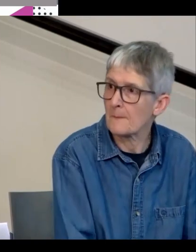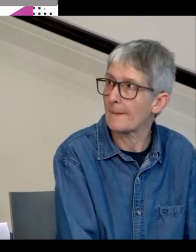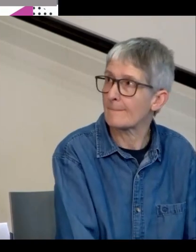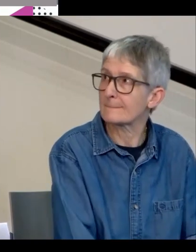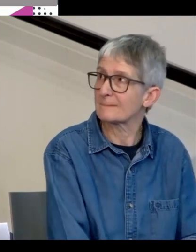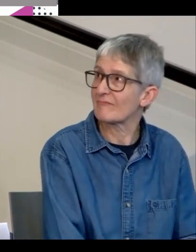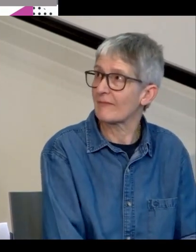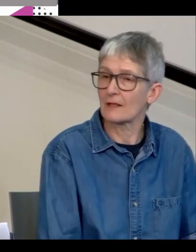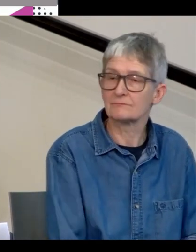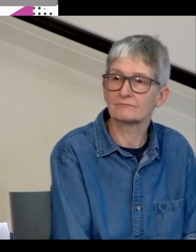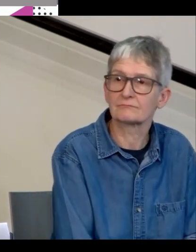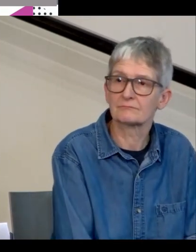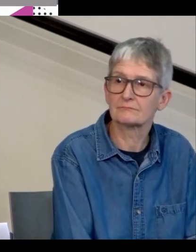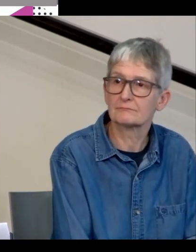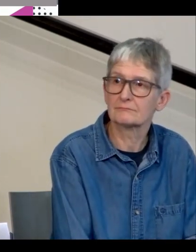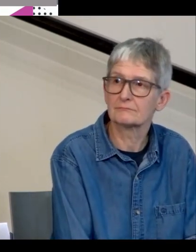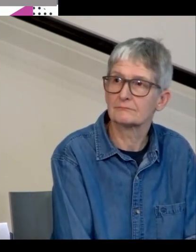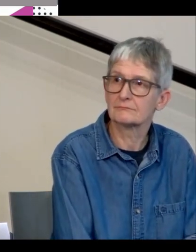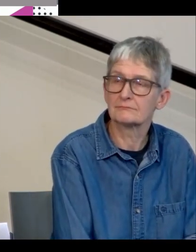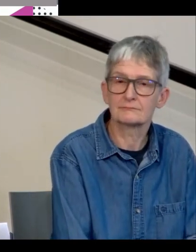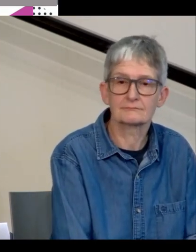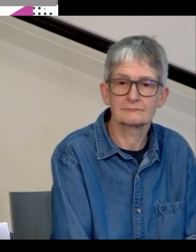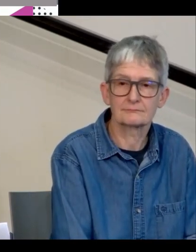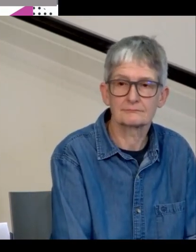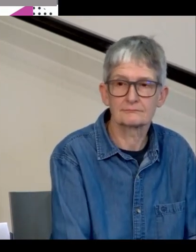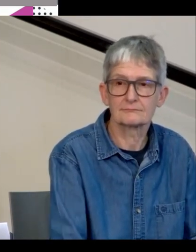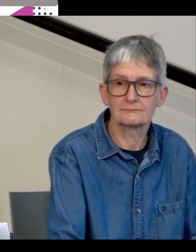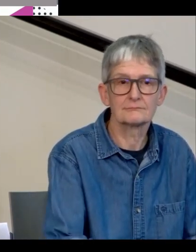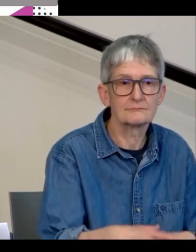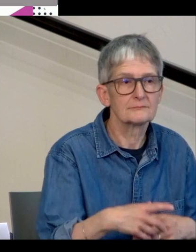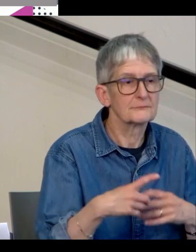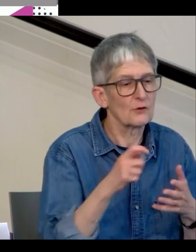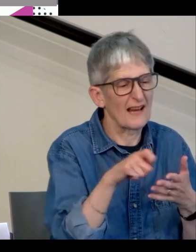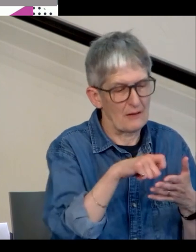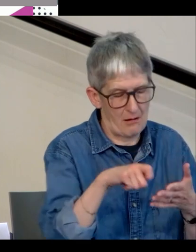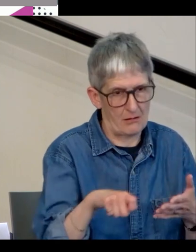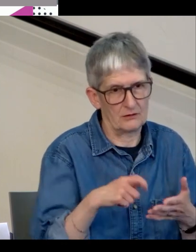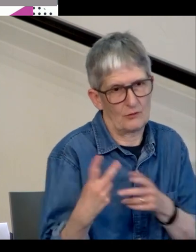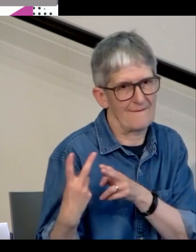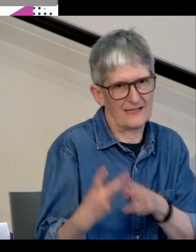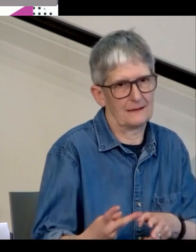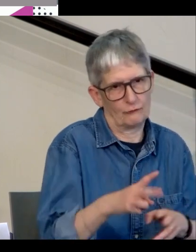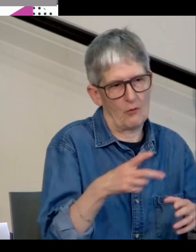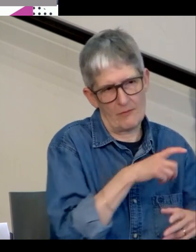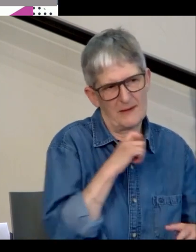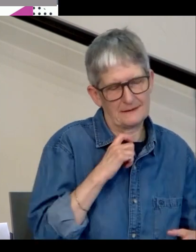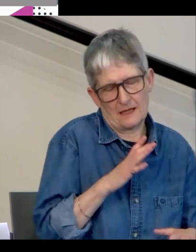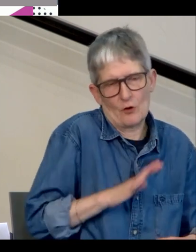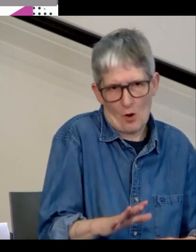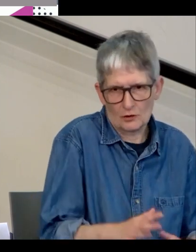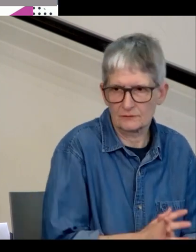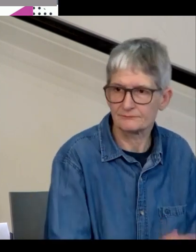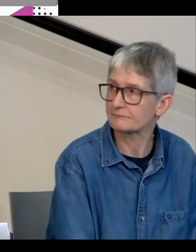that, in order to make sure you get a pastoral visit from a pastor, please do fill in one of our connect cards, which I can give you or someone